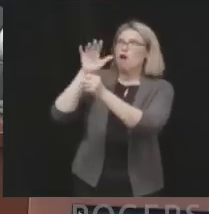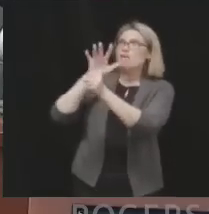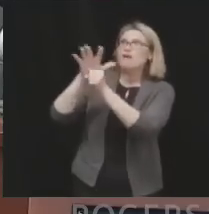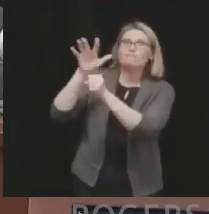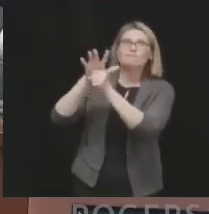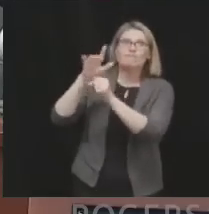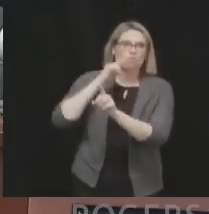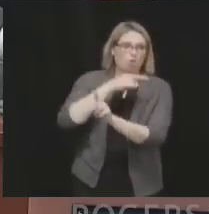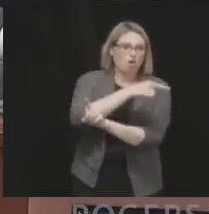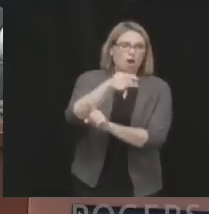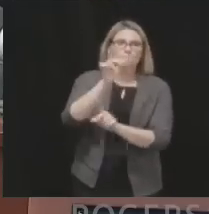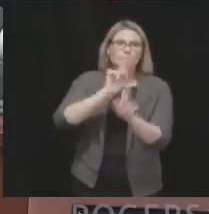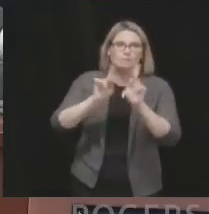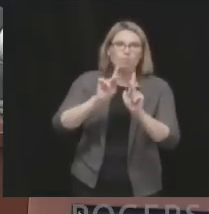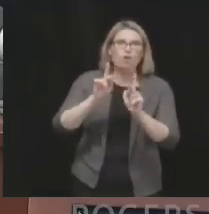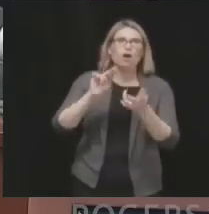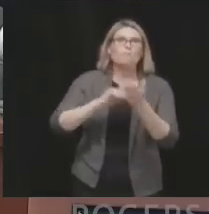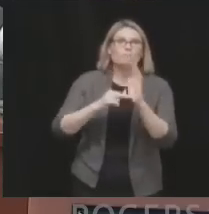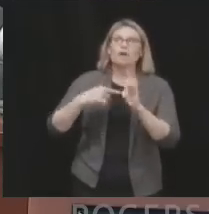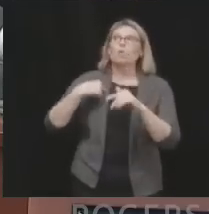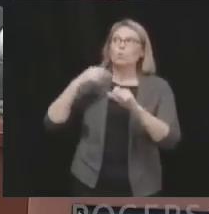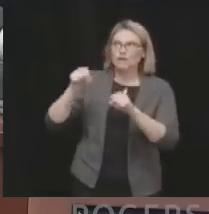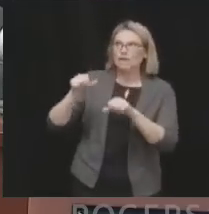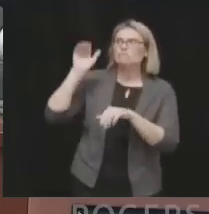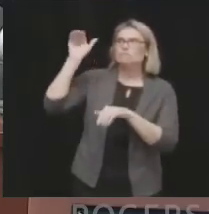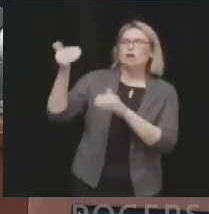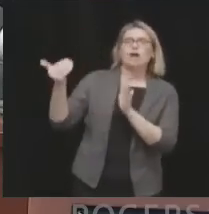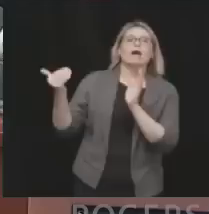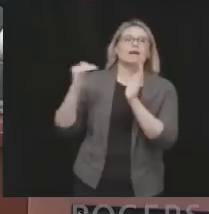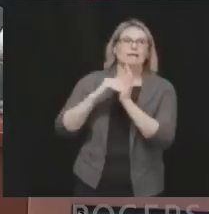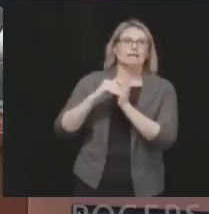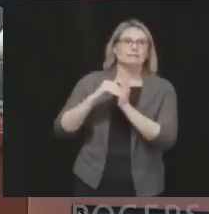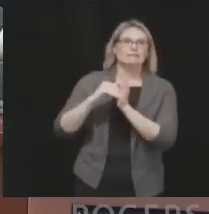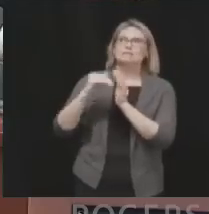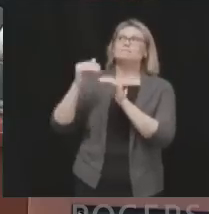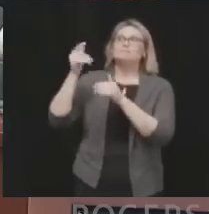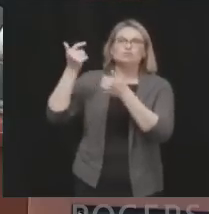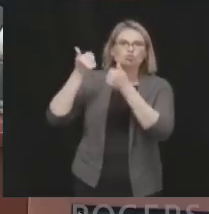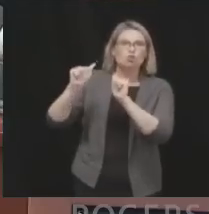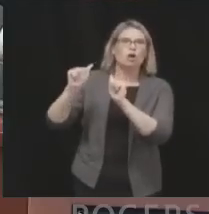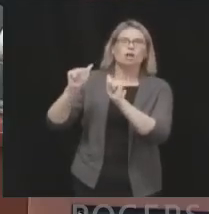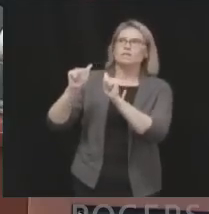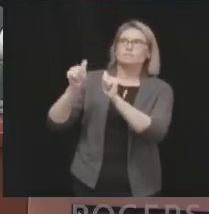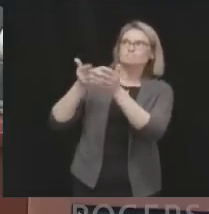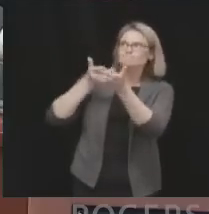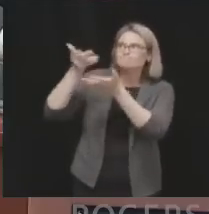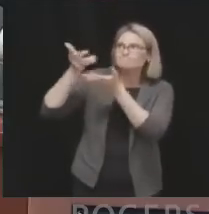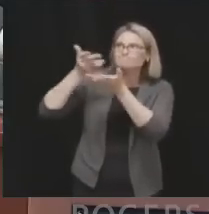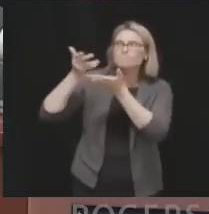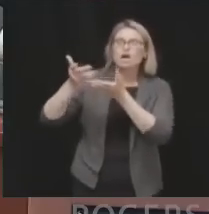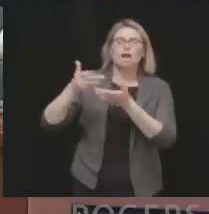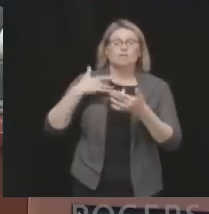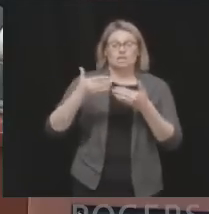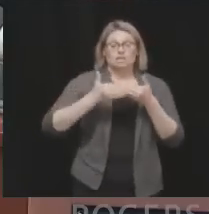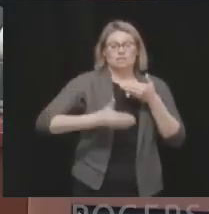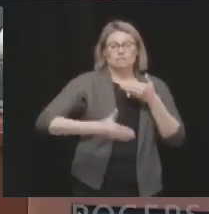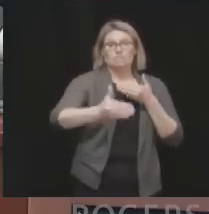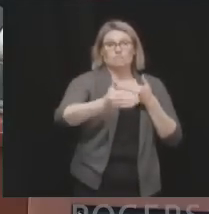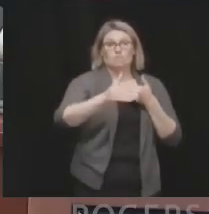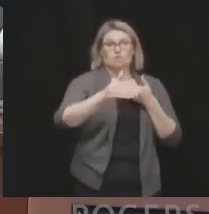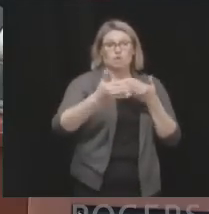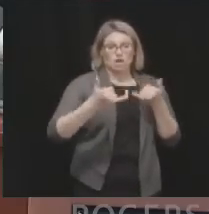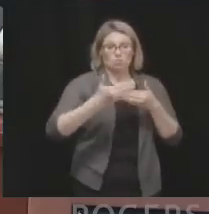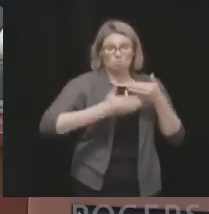perspective on. But I'm confident that should in fact there be a critical shortage of whatever, that we'll have enough lead time